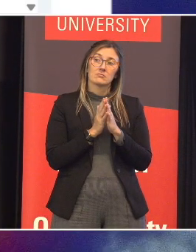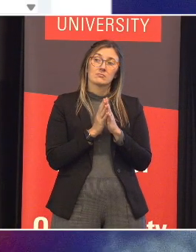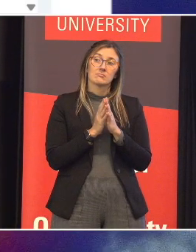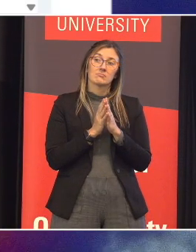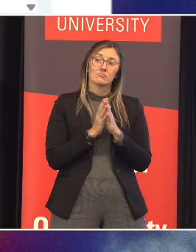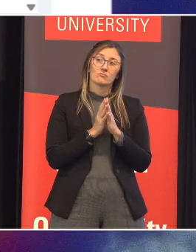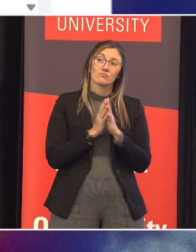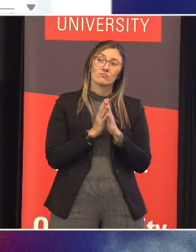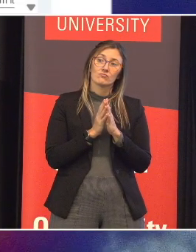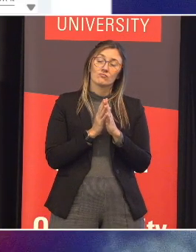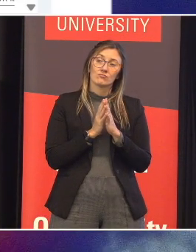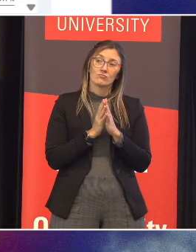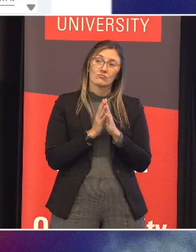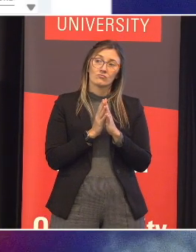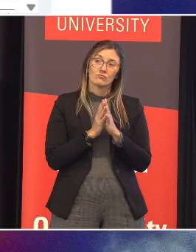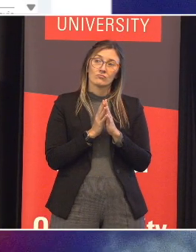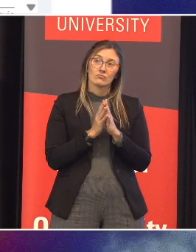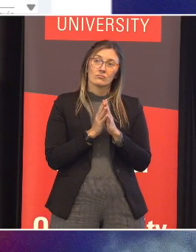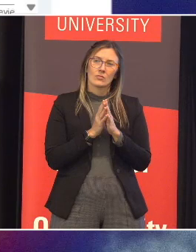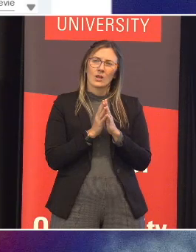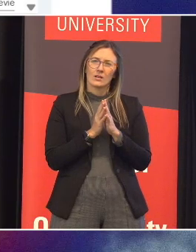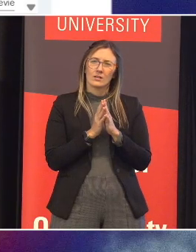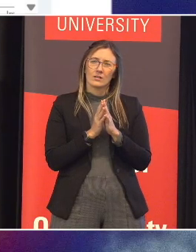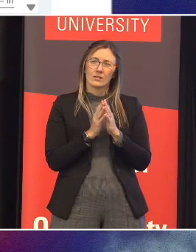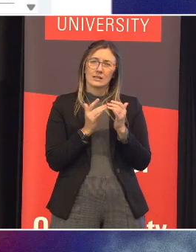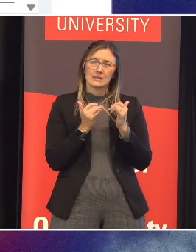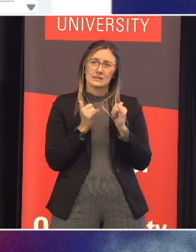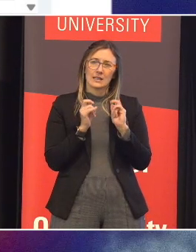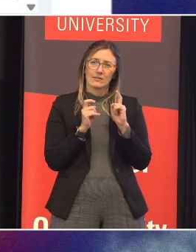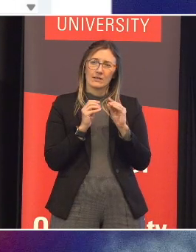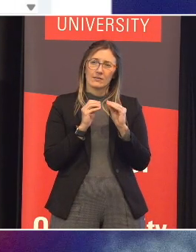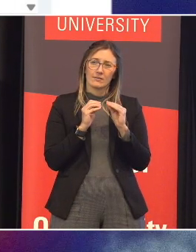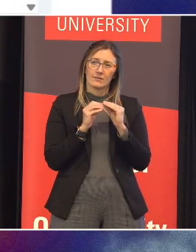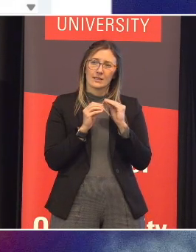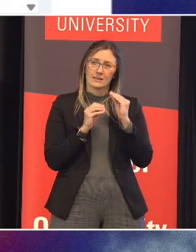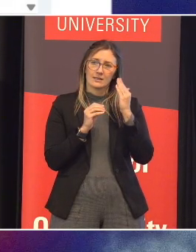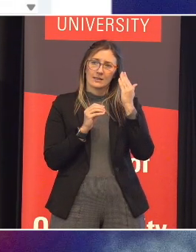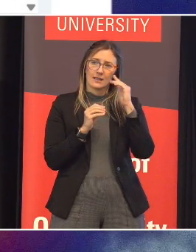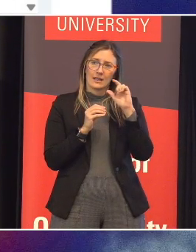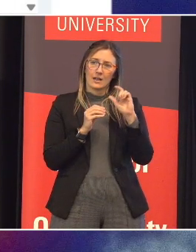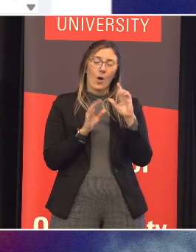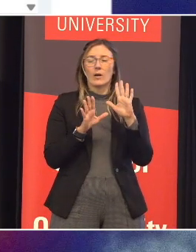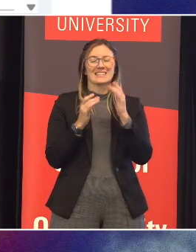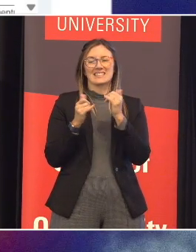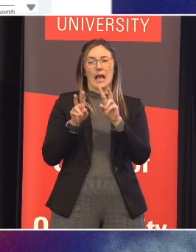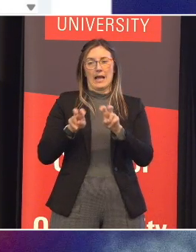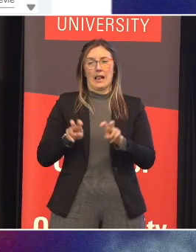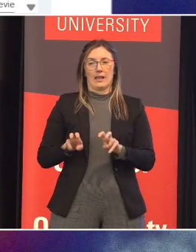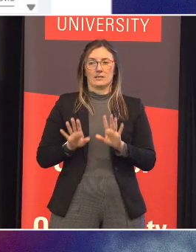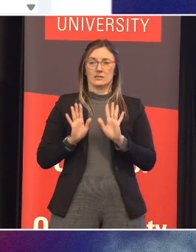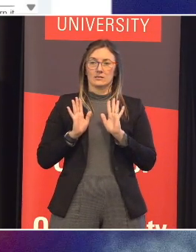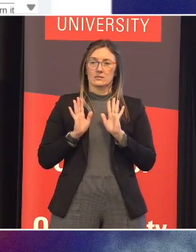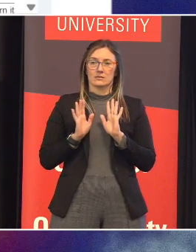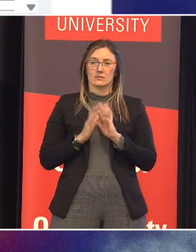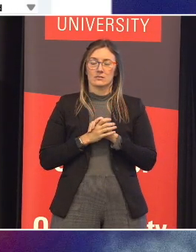Still need to check our headings. Well, it's still analyzing, and that's okay too.